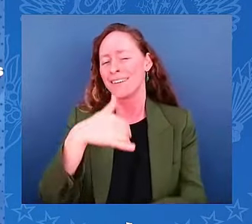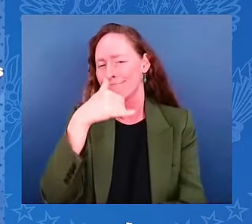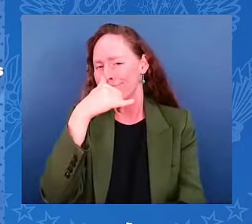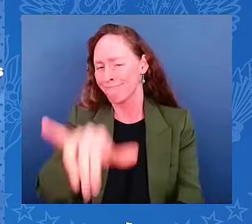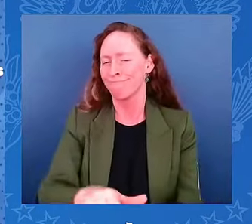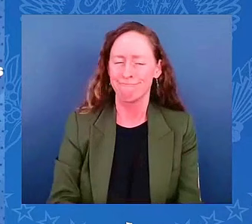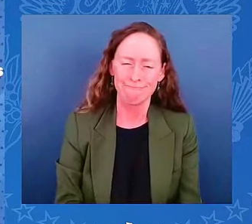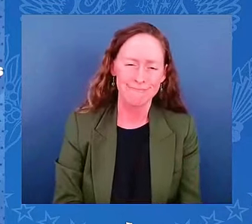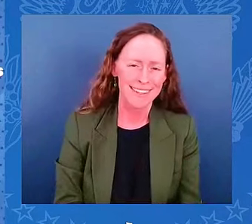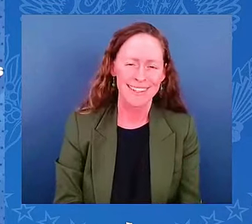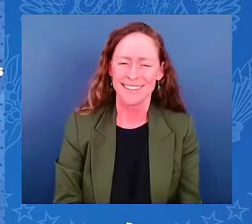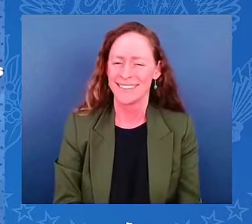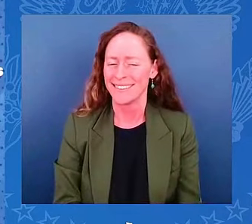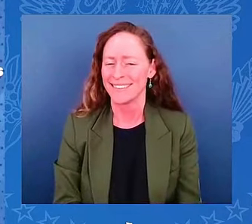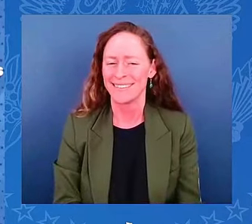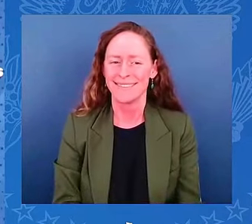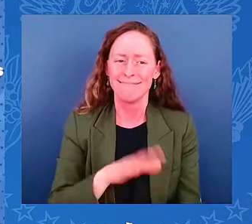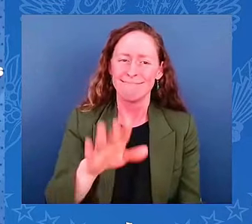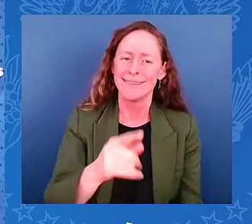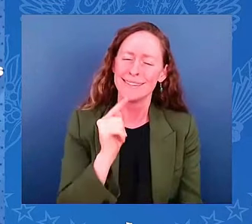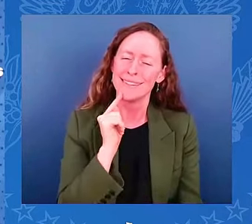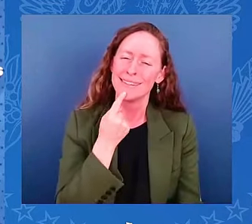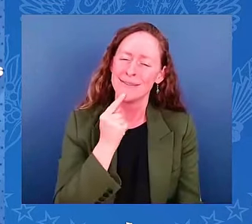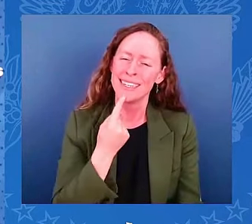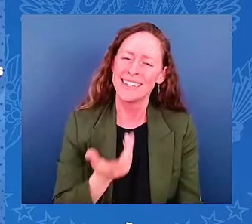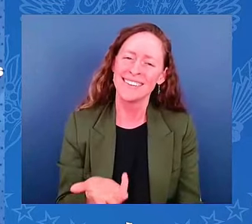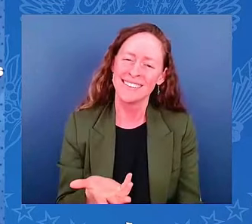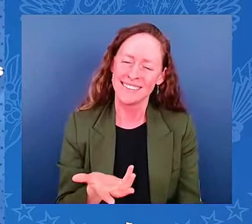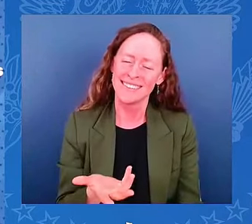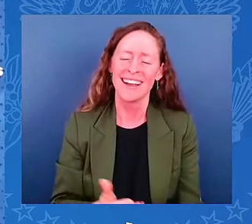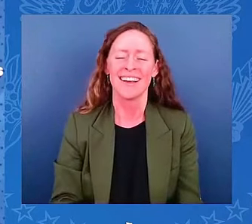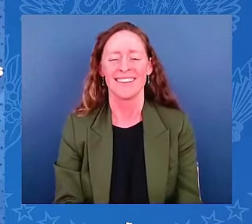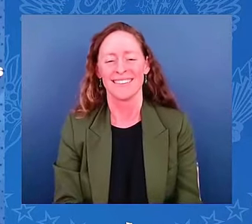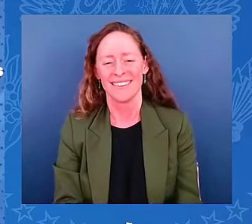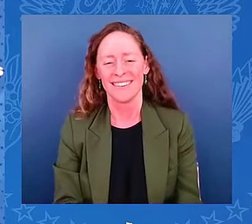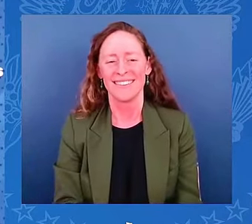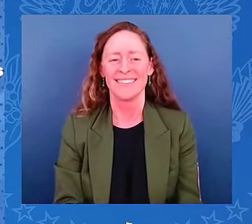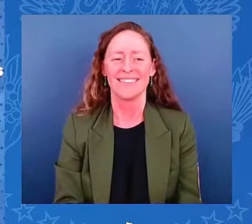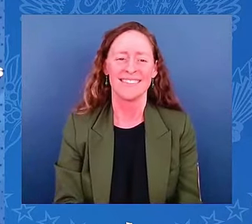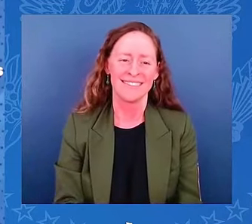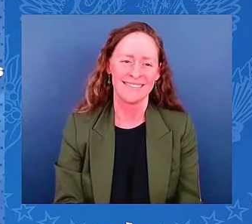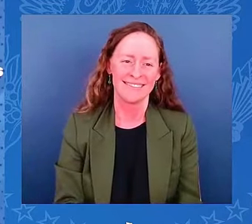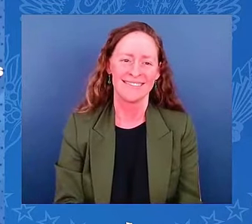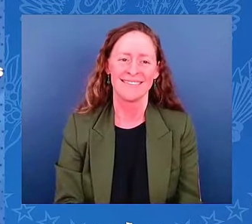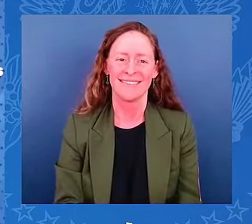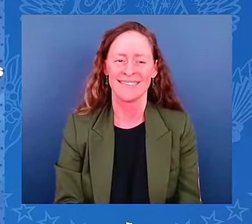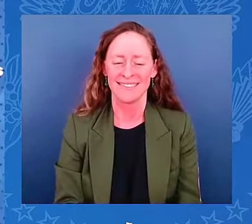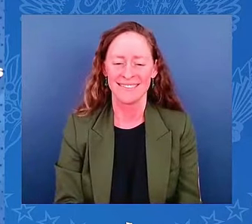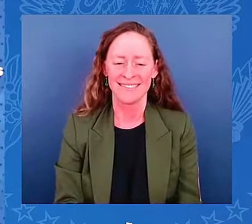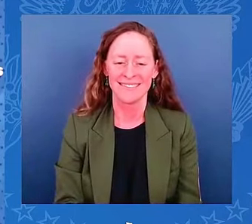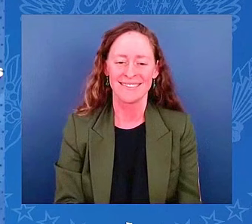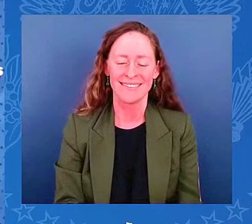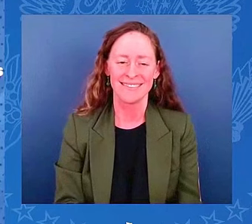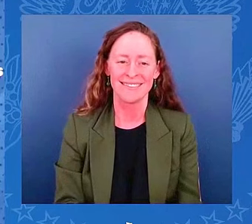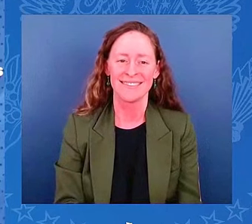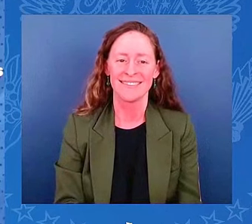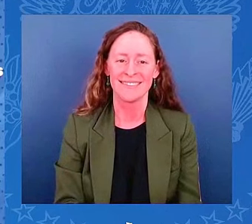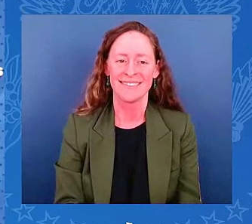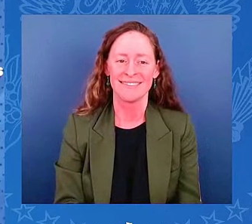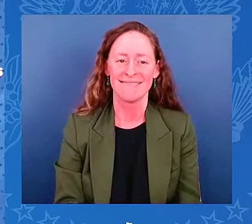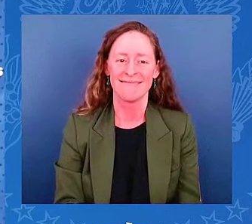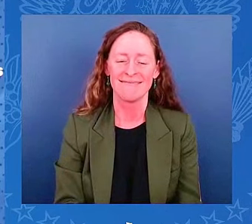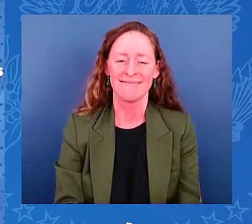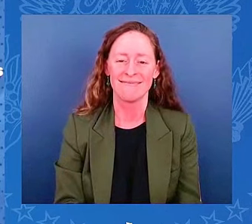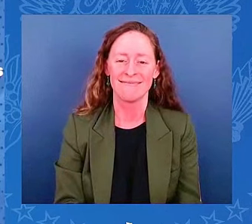And by the way, if they want to think to take on government, if we get out of line, which they're talking again about, well, guess what? They